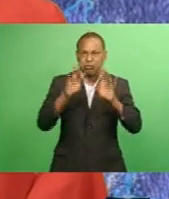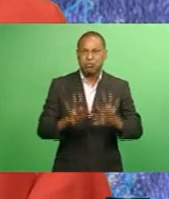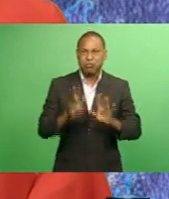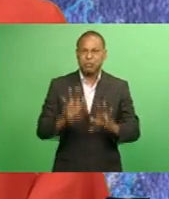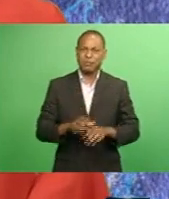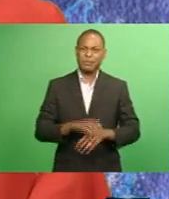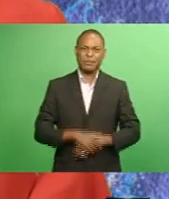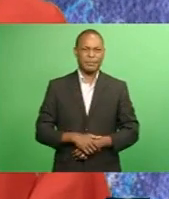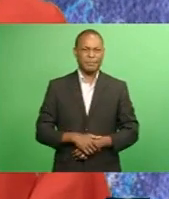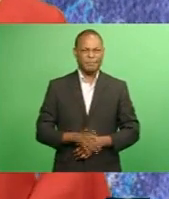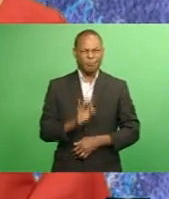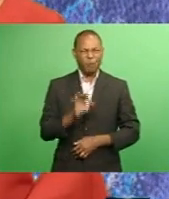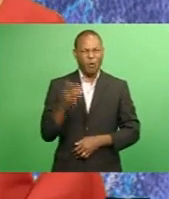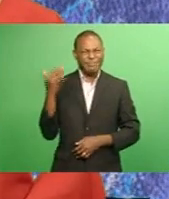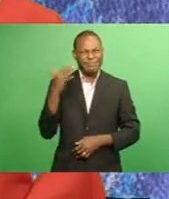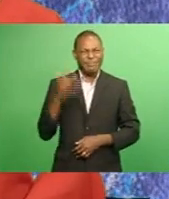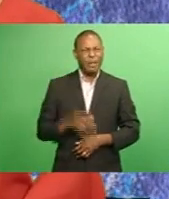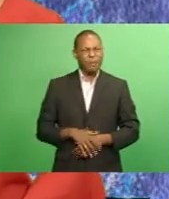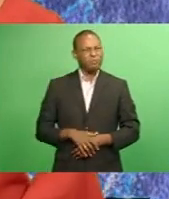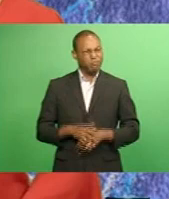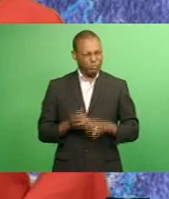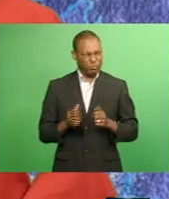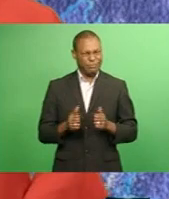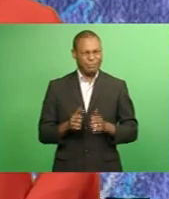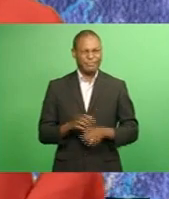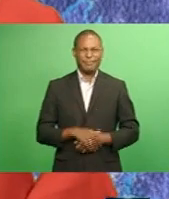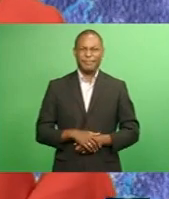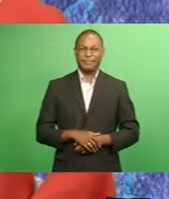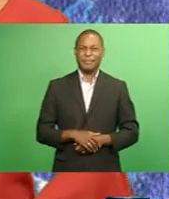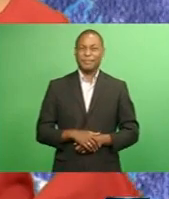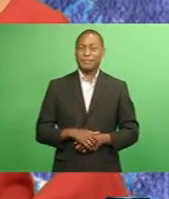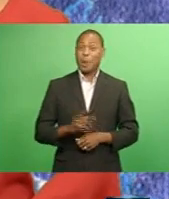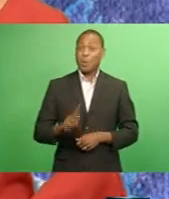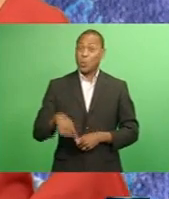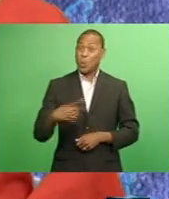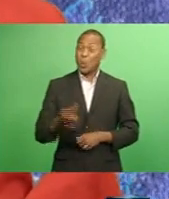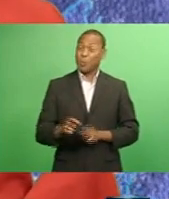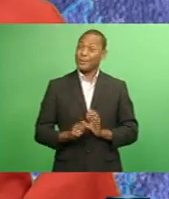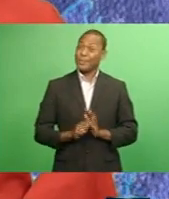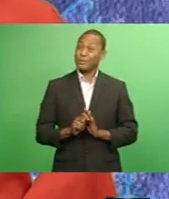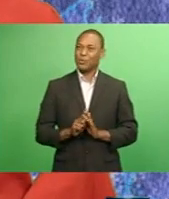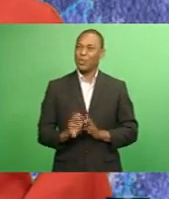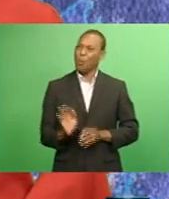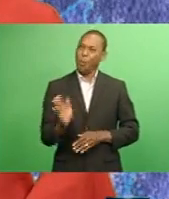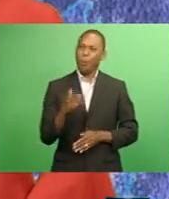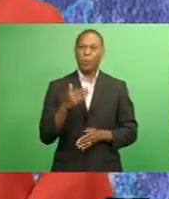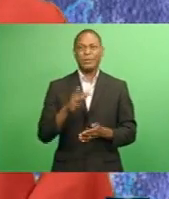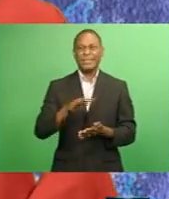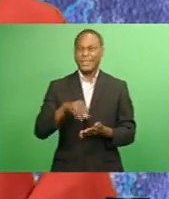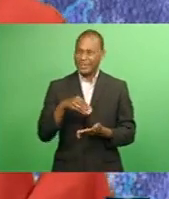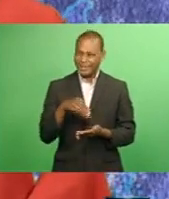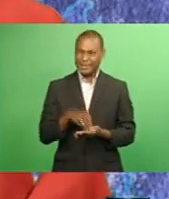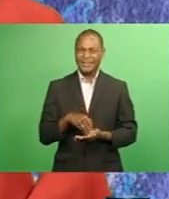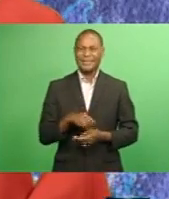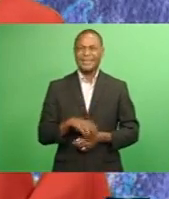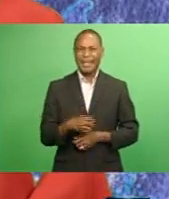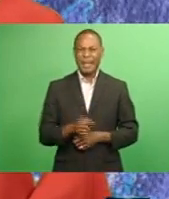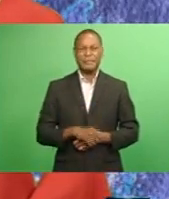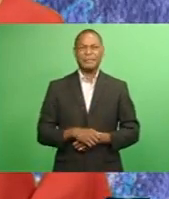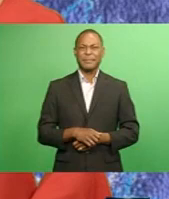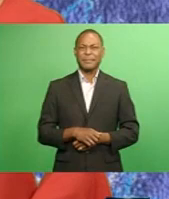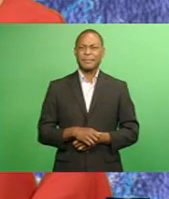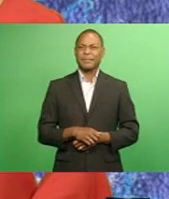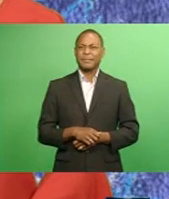That doesn't sound very well, does it? Tomorrow's temps, all centers will be nice temps. And looking further on